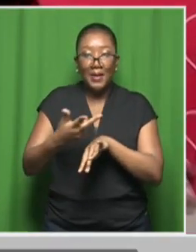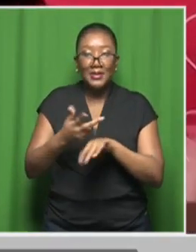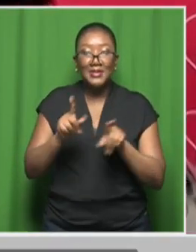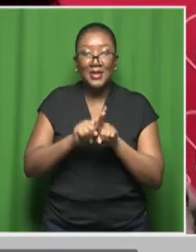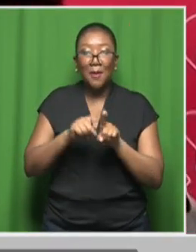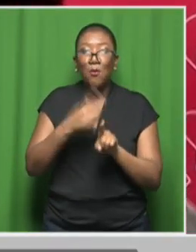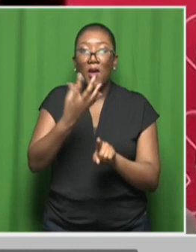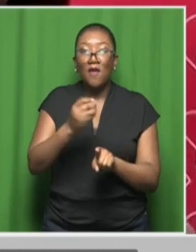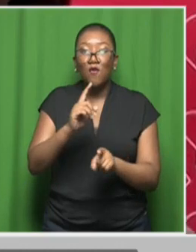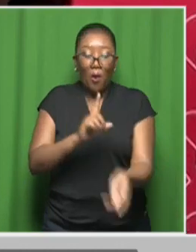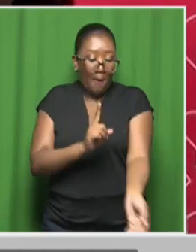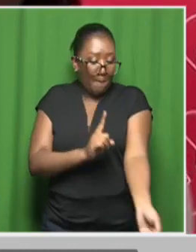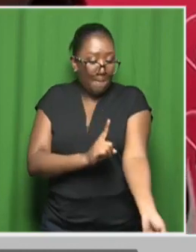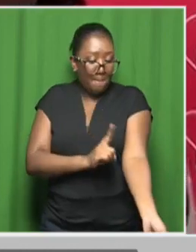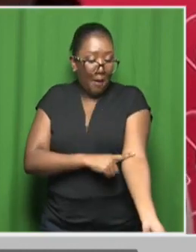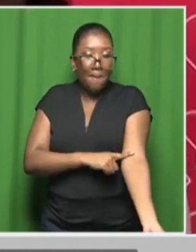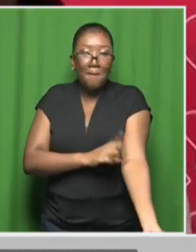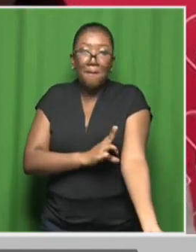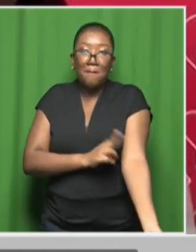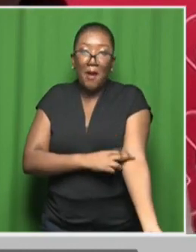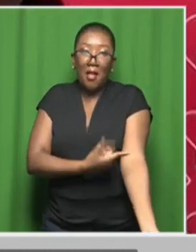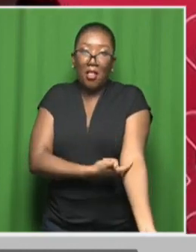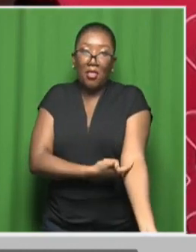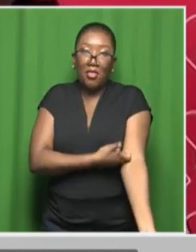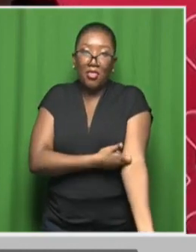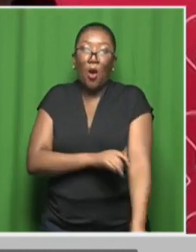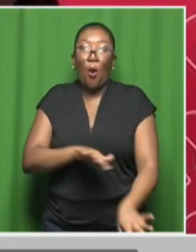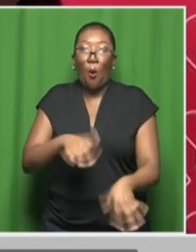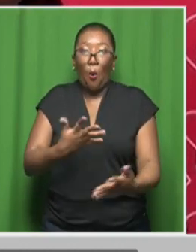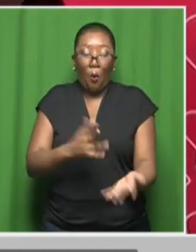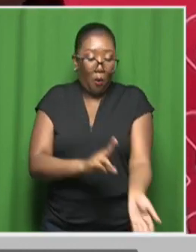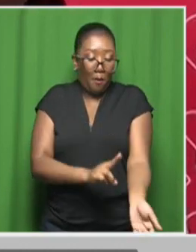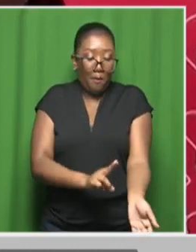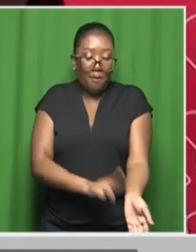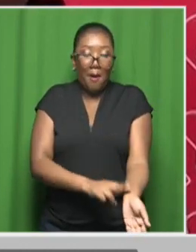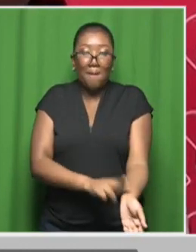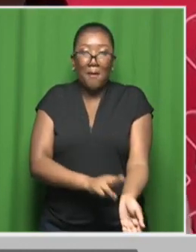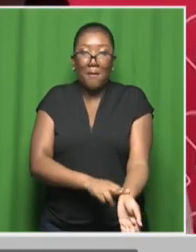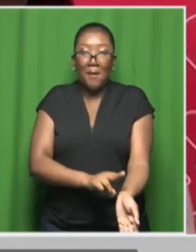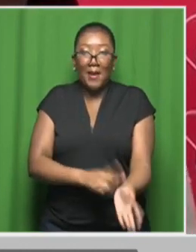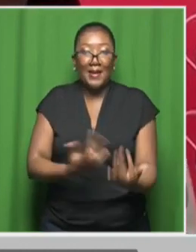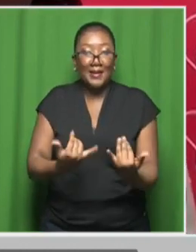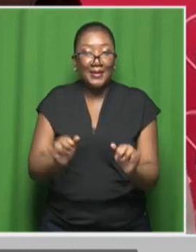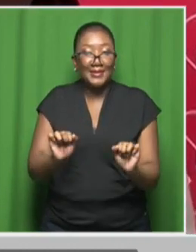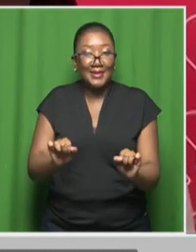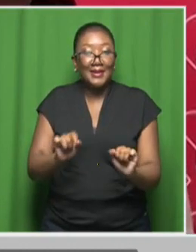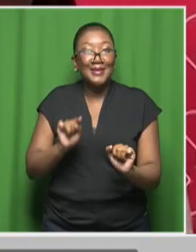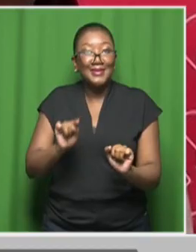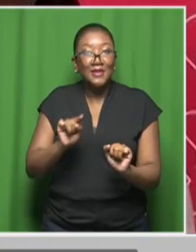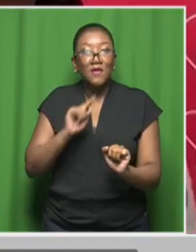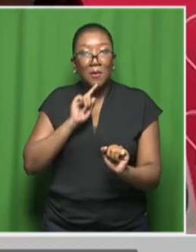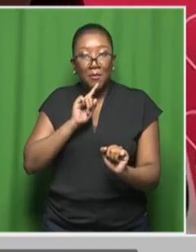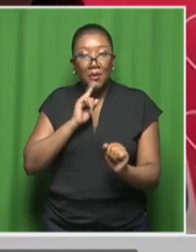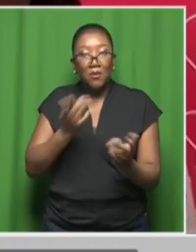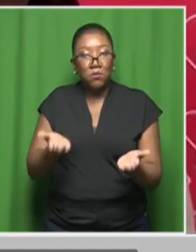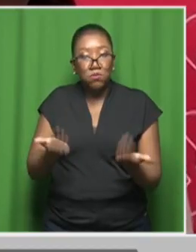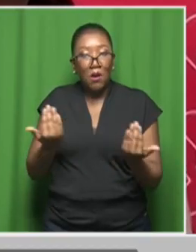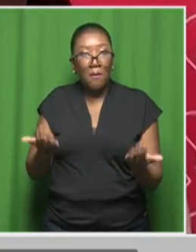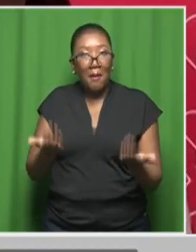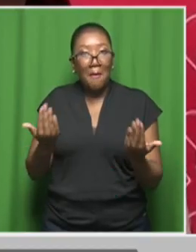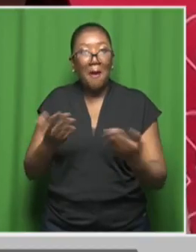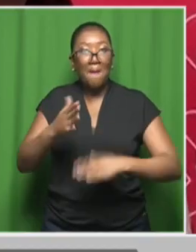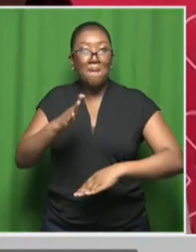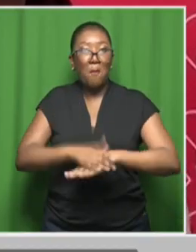actually get pricked when you donate. So this year we're looking at talking about pumping that up, which means that